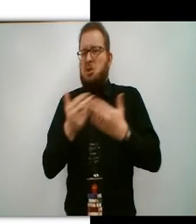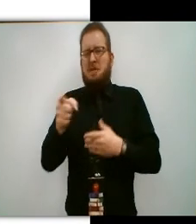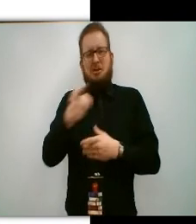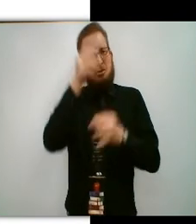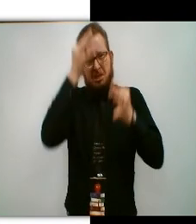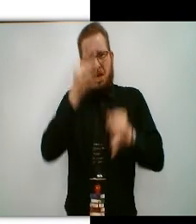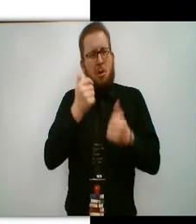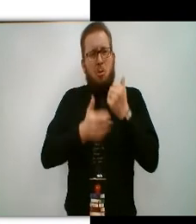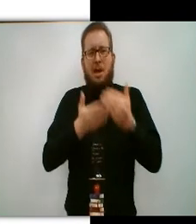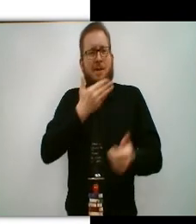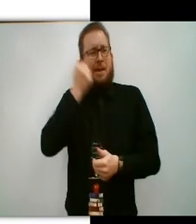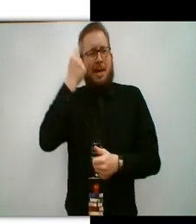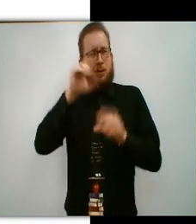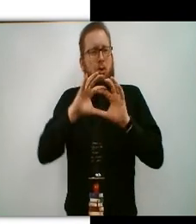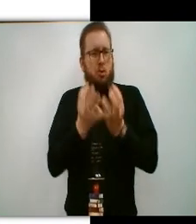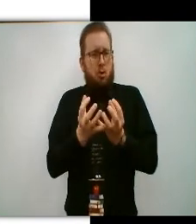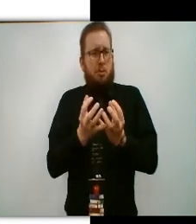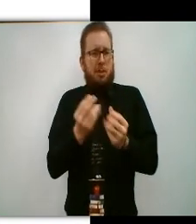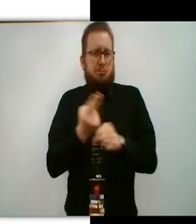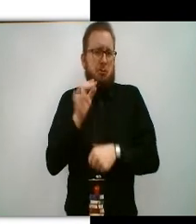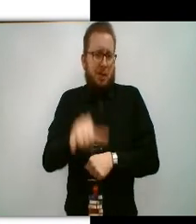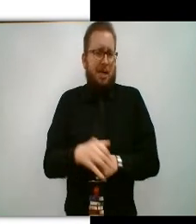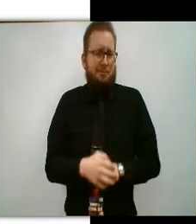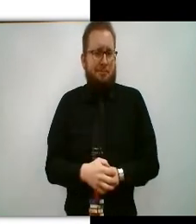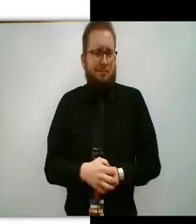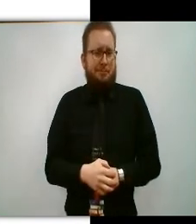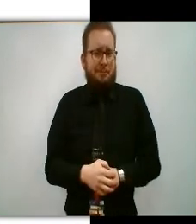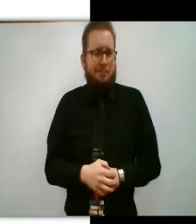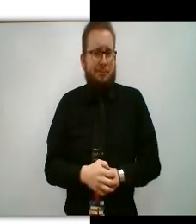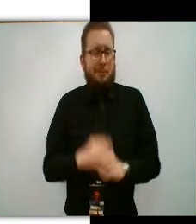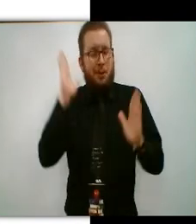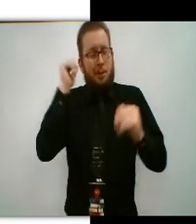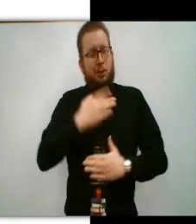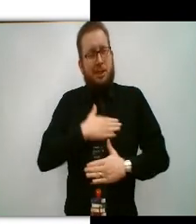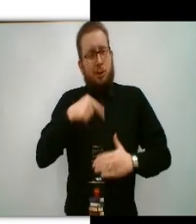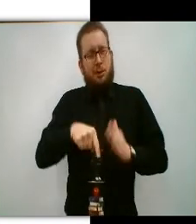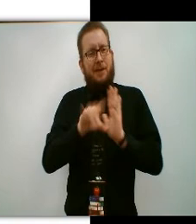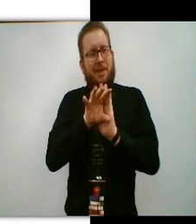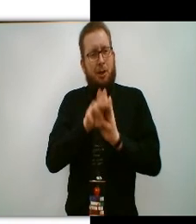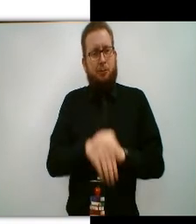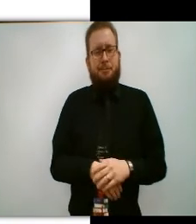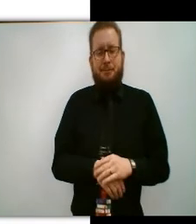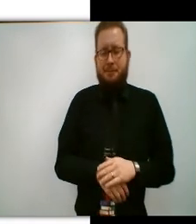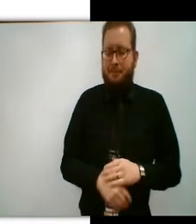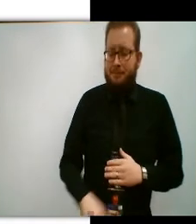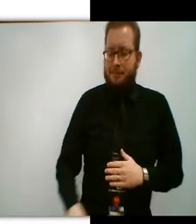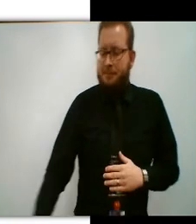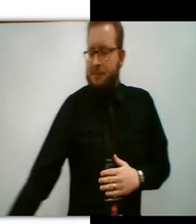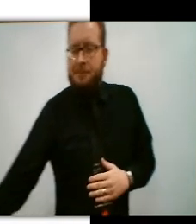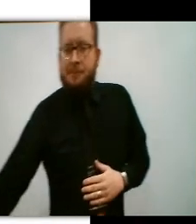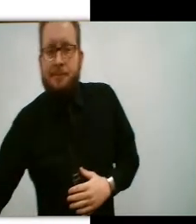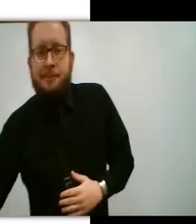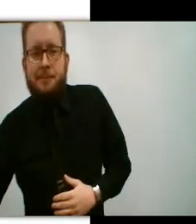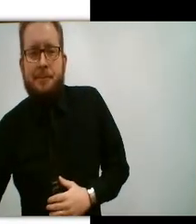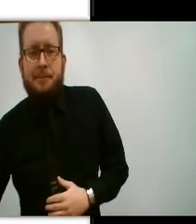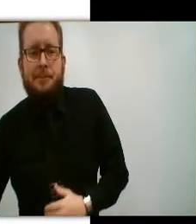maybe, you know, one teacher, two students, whatever works best for your group. You can do that. So I hope you enjoyed this video.